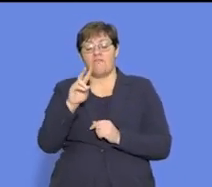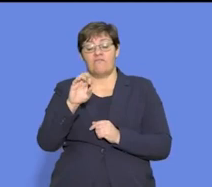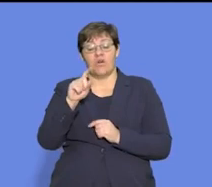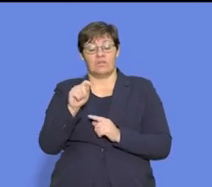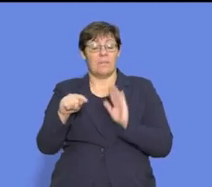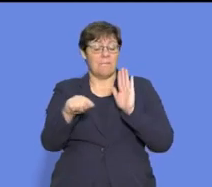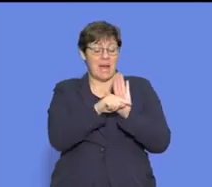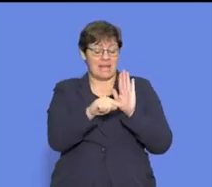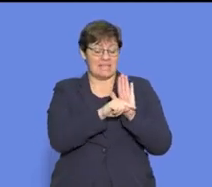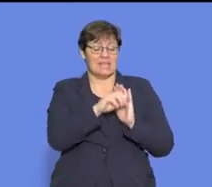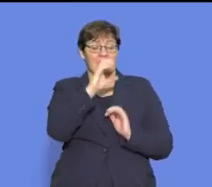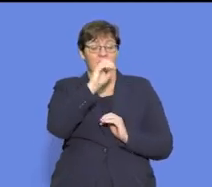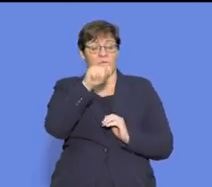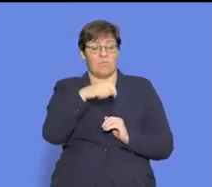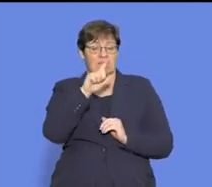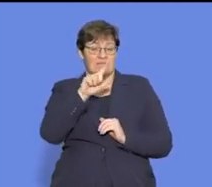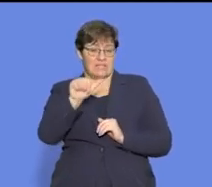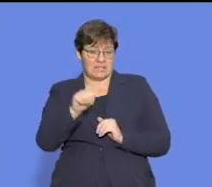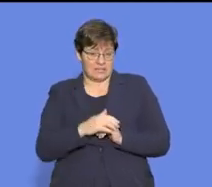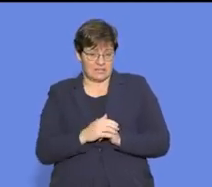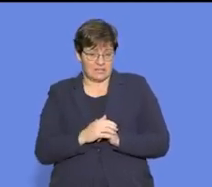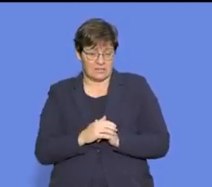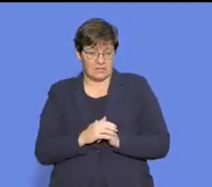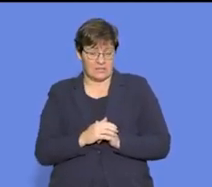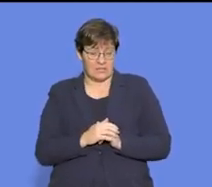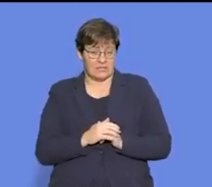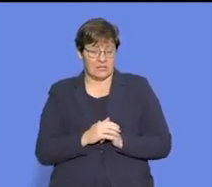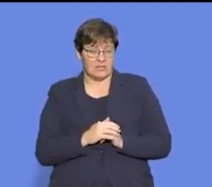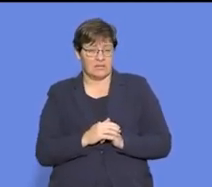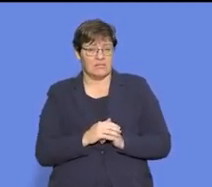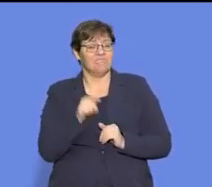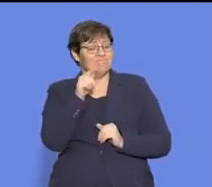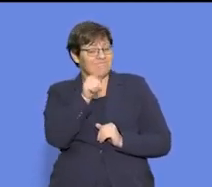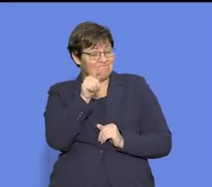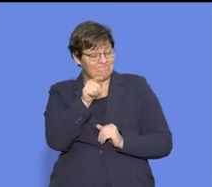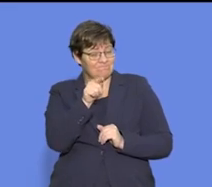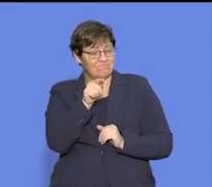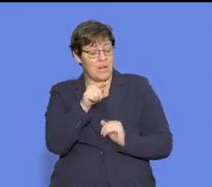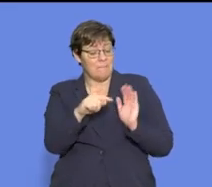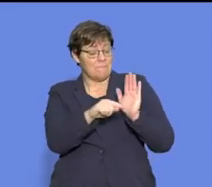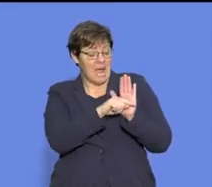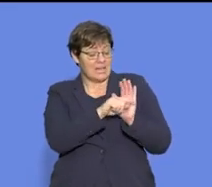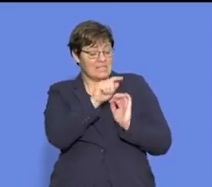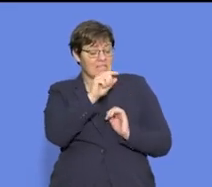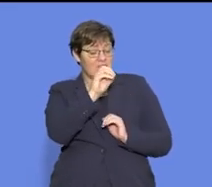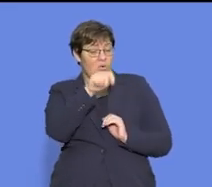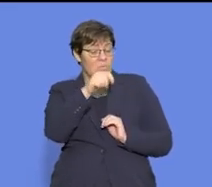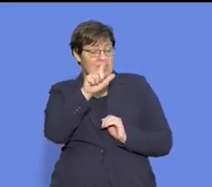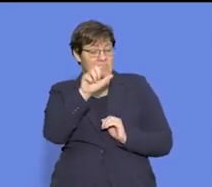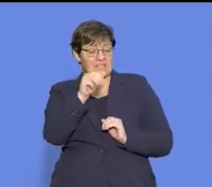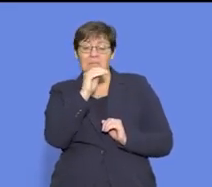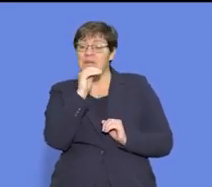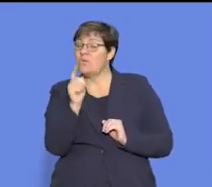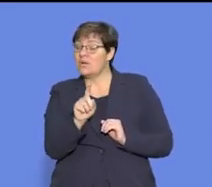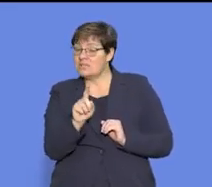we've got a reading on the voltmeter of minus 0.76. Now, that reading of